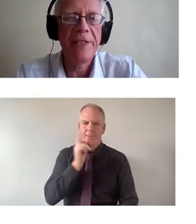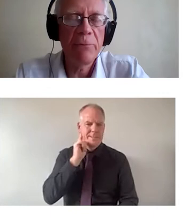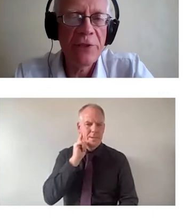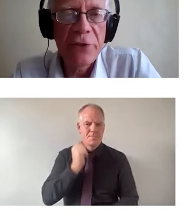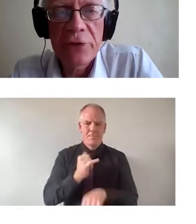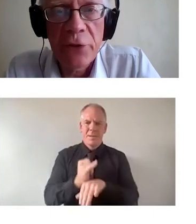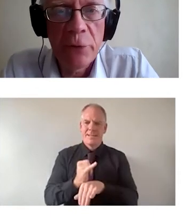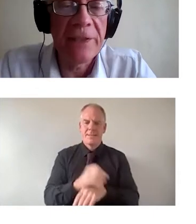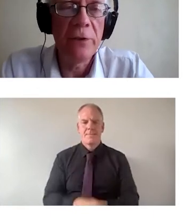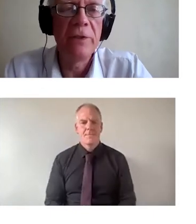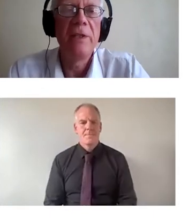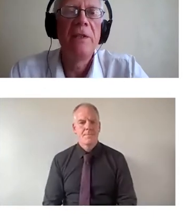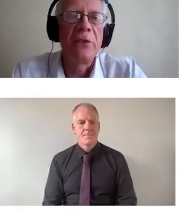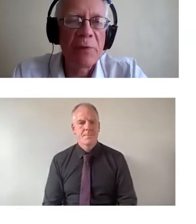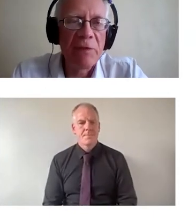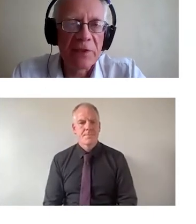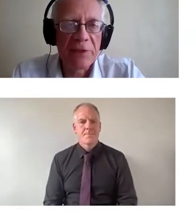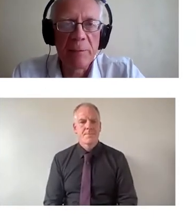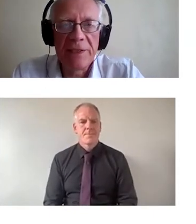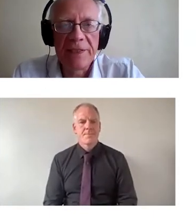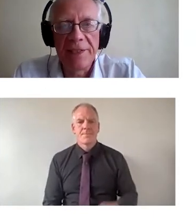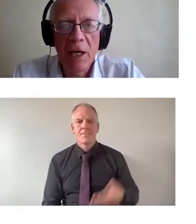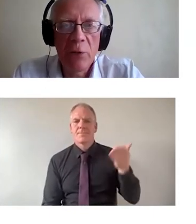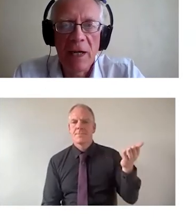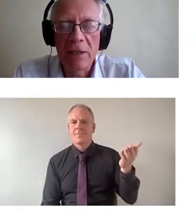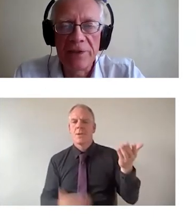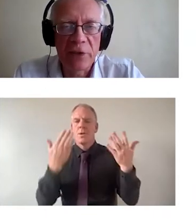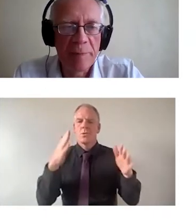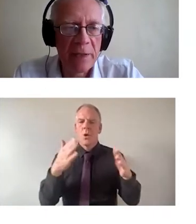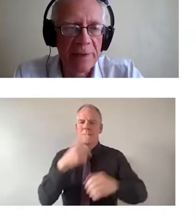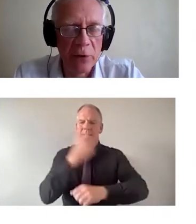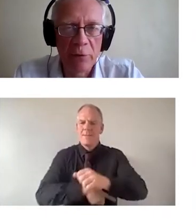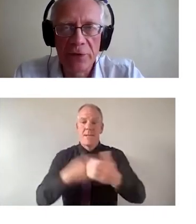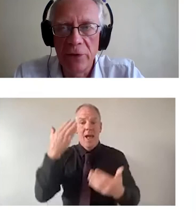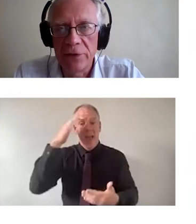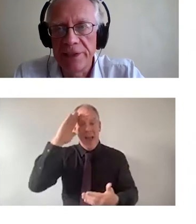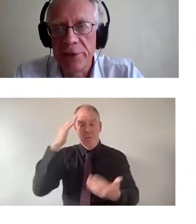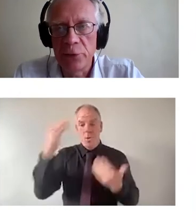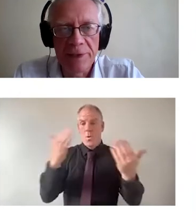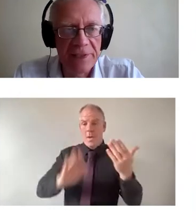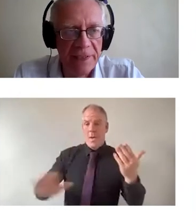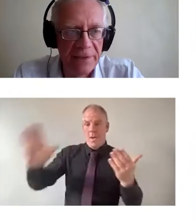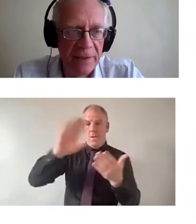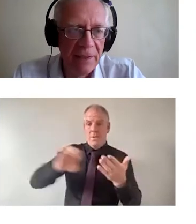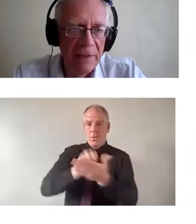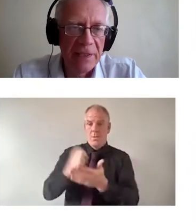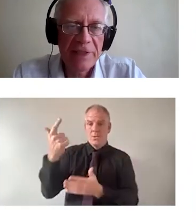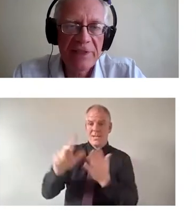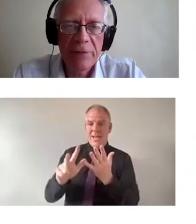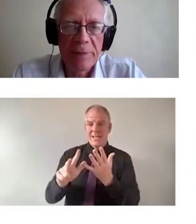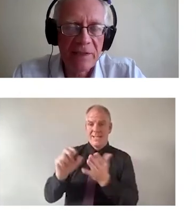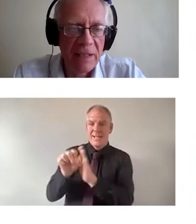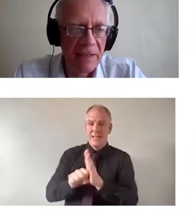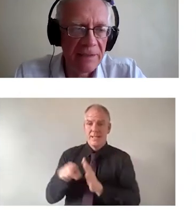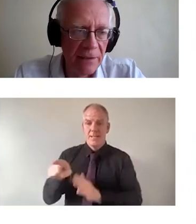Okay, so here we're just showing now the prevalence of disability and how Ireland is comparing across the EU28. As you can